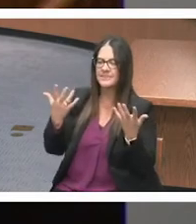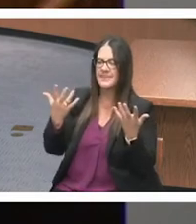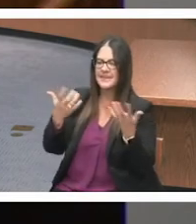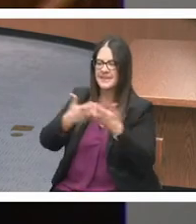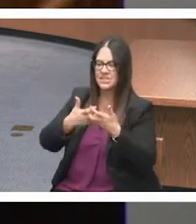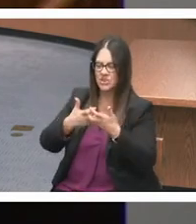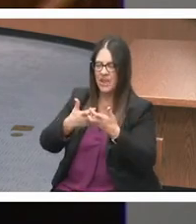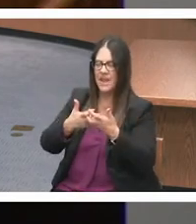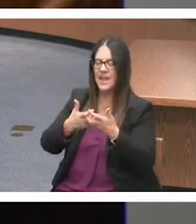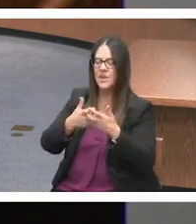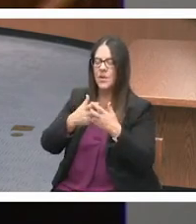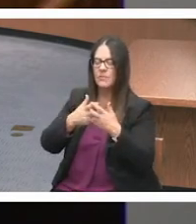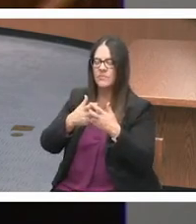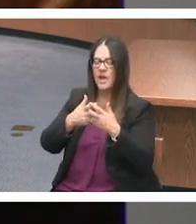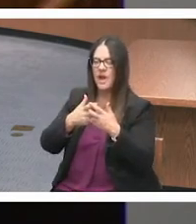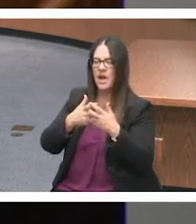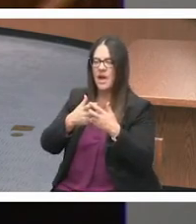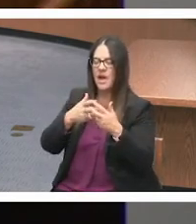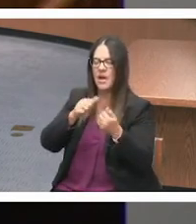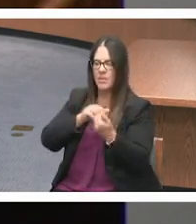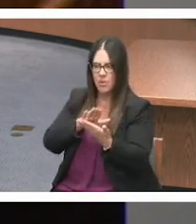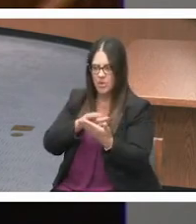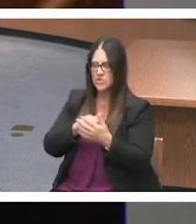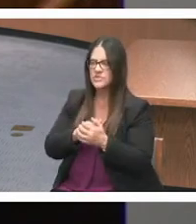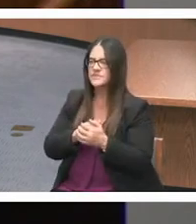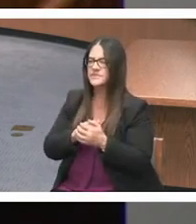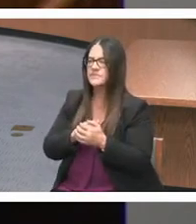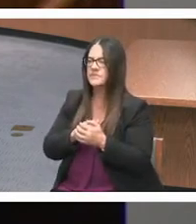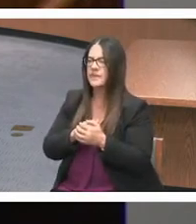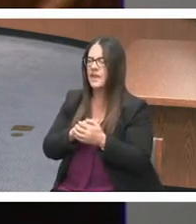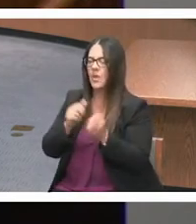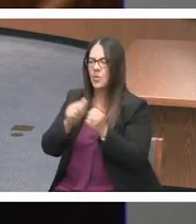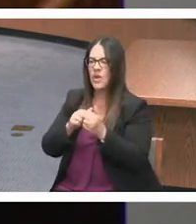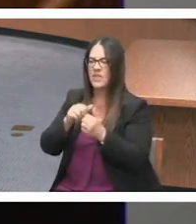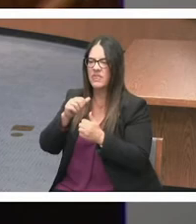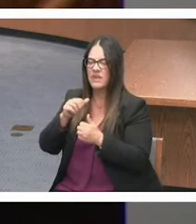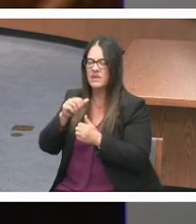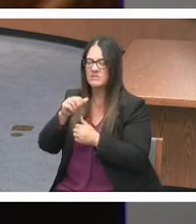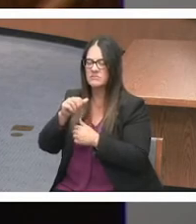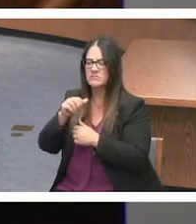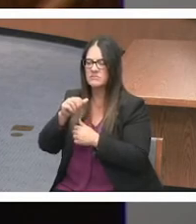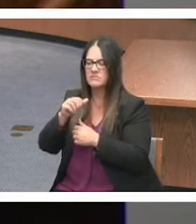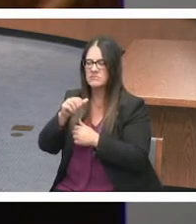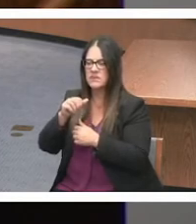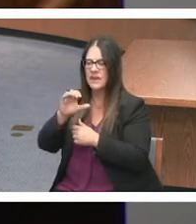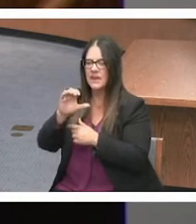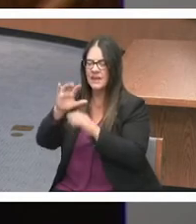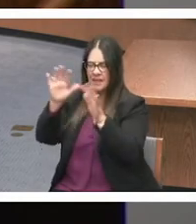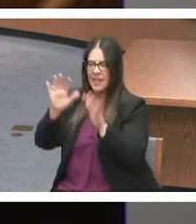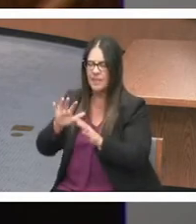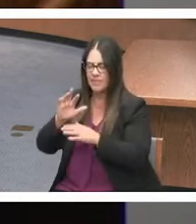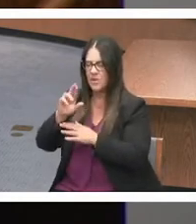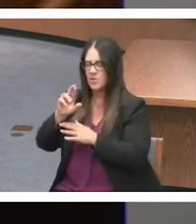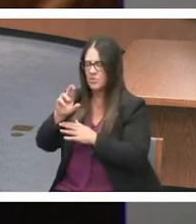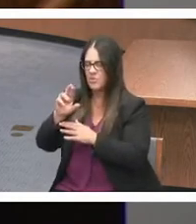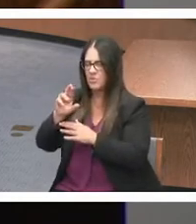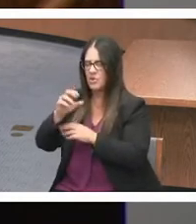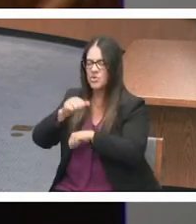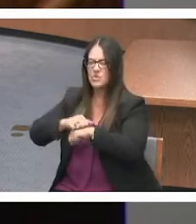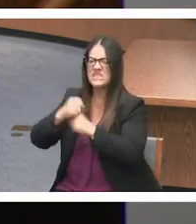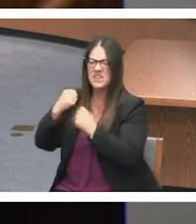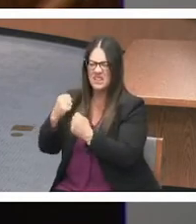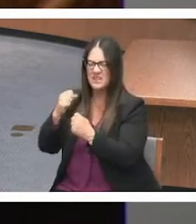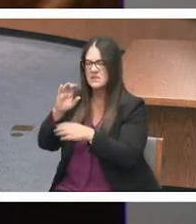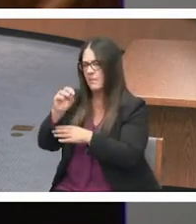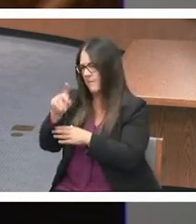approach. We're also challenging ourselves in the climate resilience bond, and specifically in so-called trailer bill language that specifies